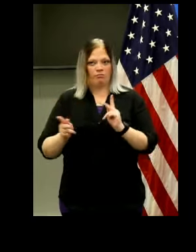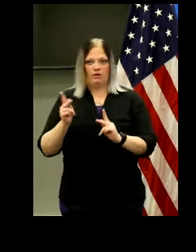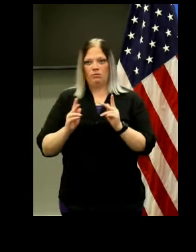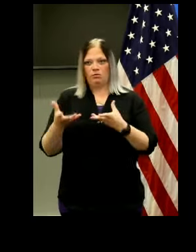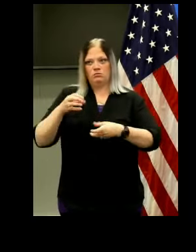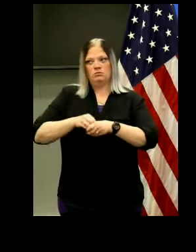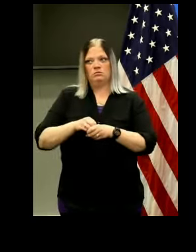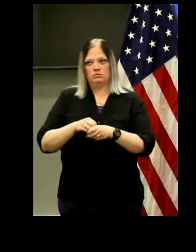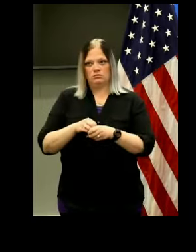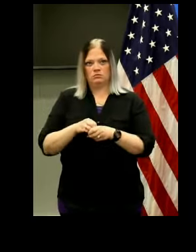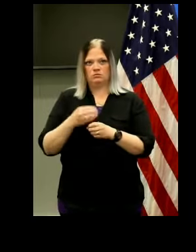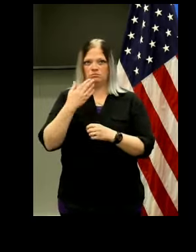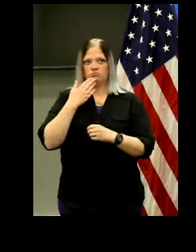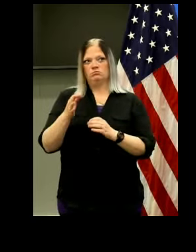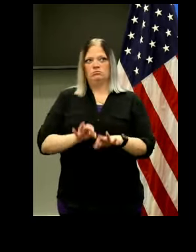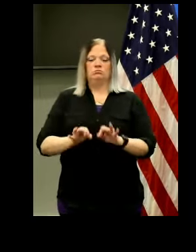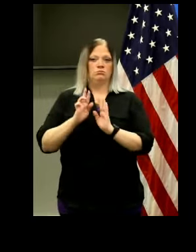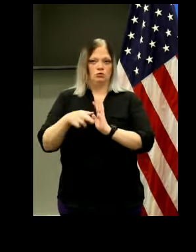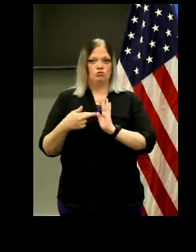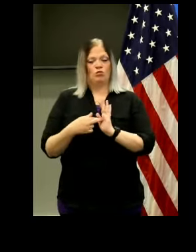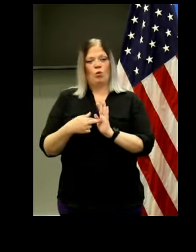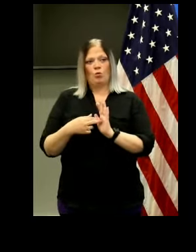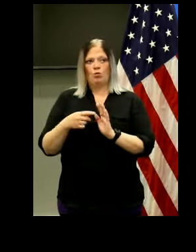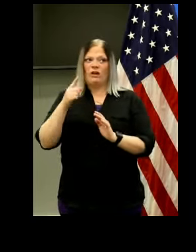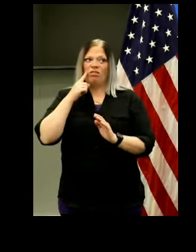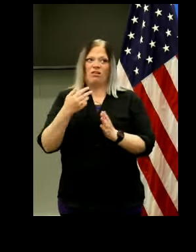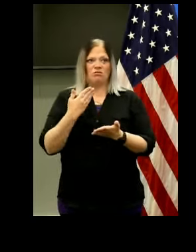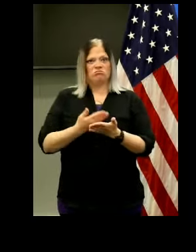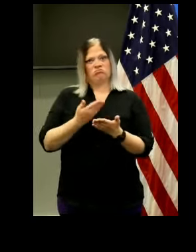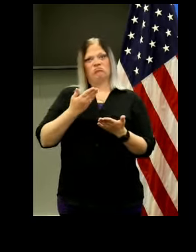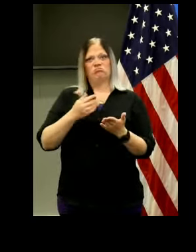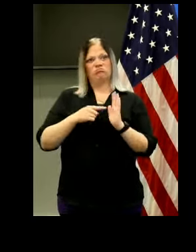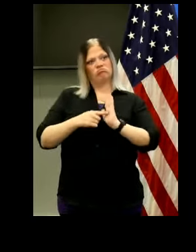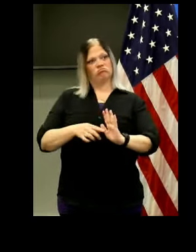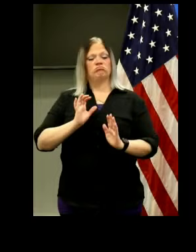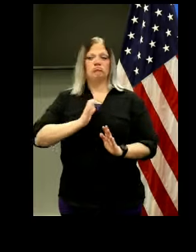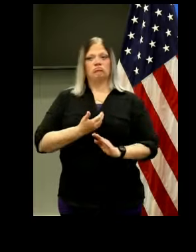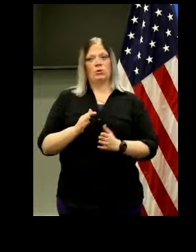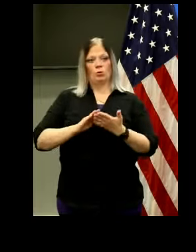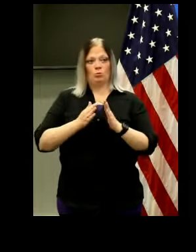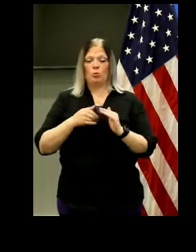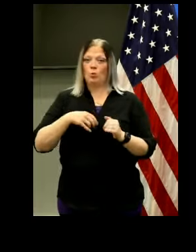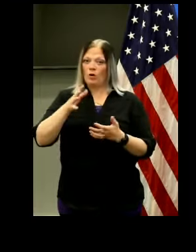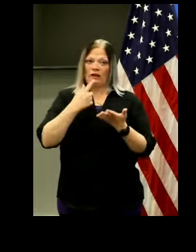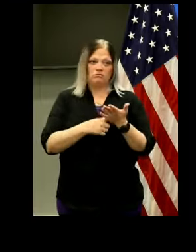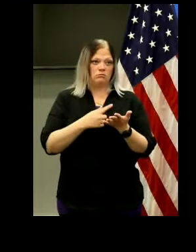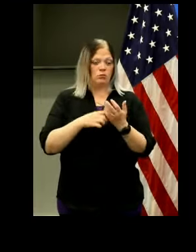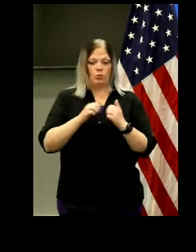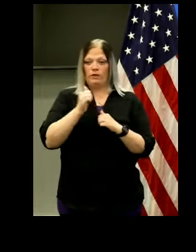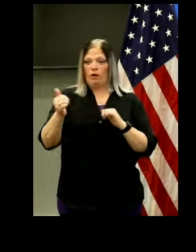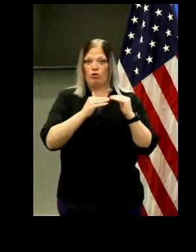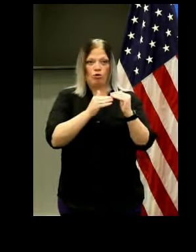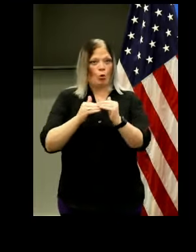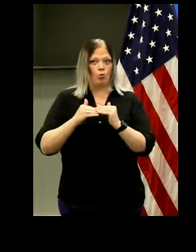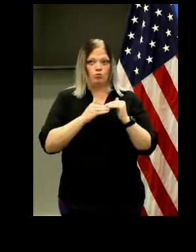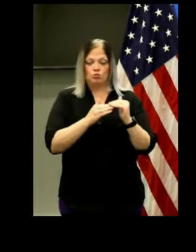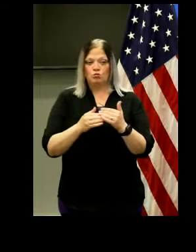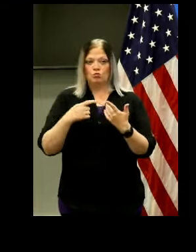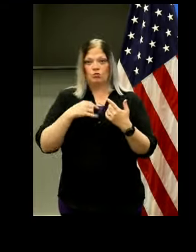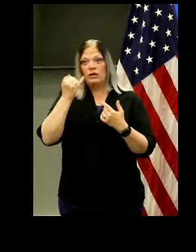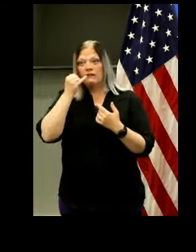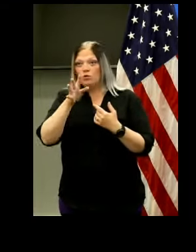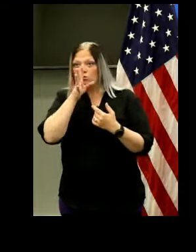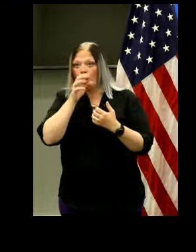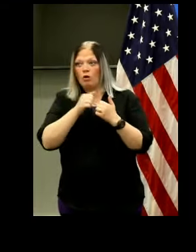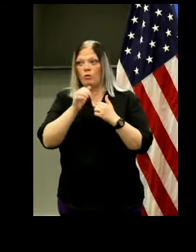in it. And I think it says a lot about our community, because if you talk to, and I've talked to other colleagues of mine, if you talk to your